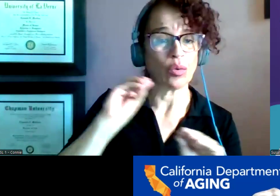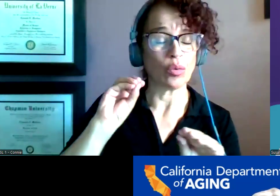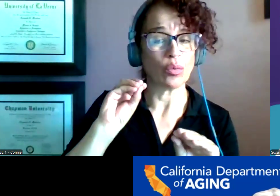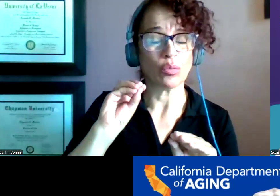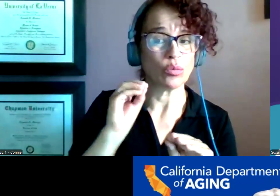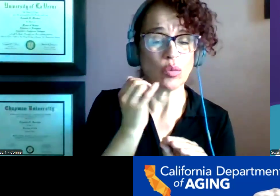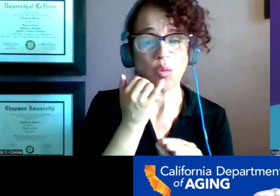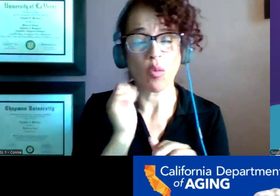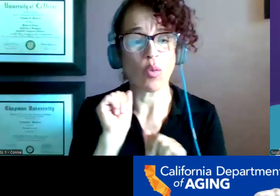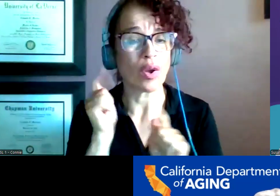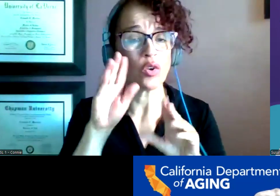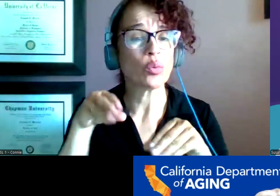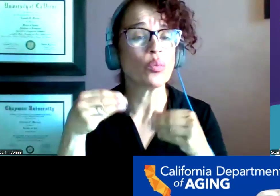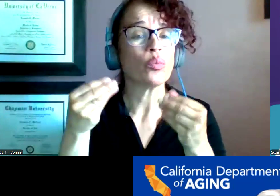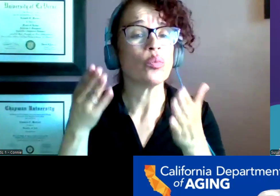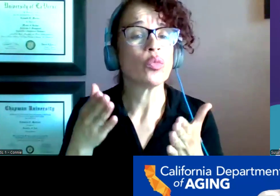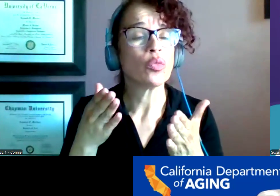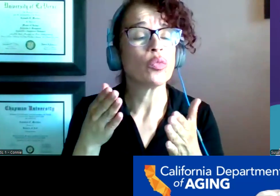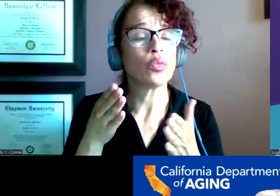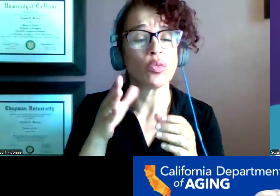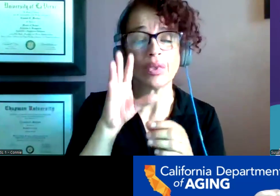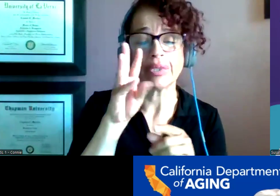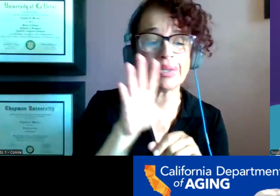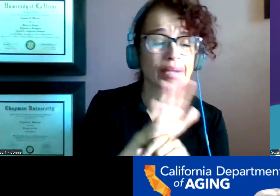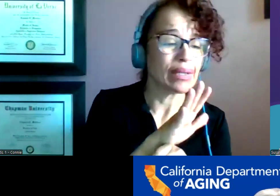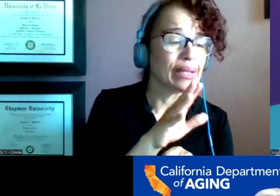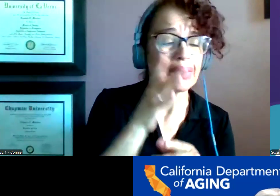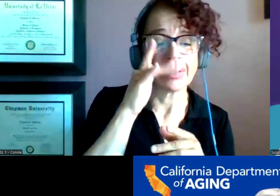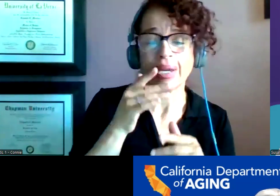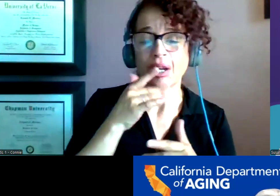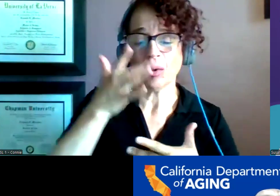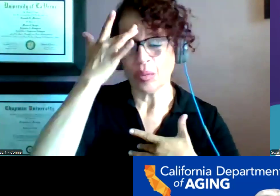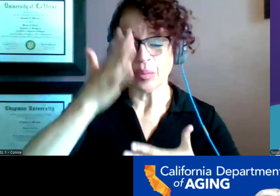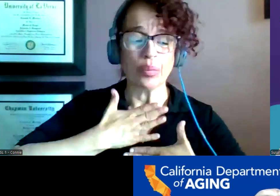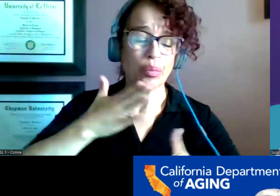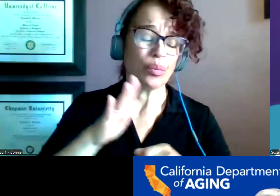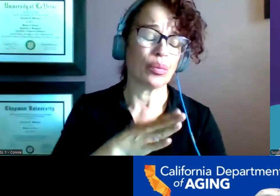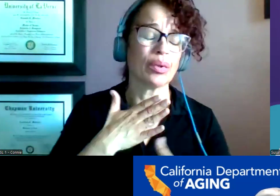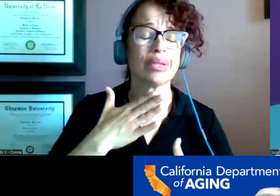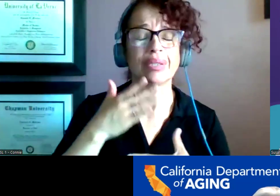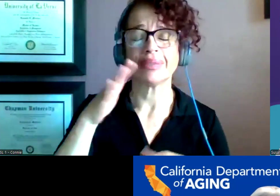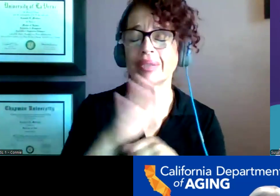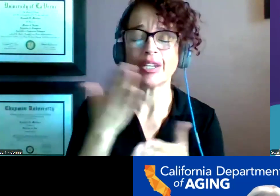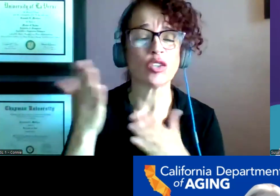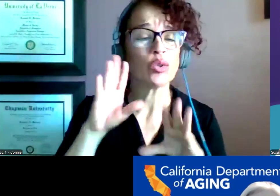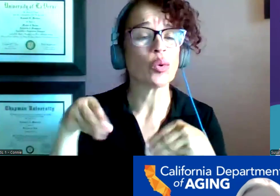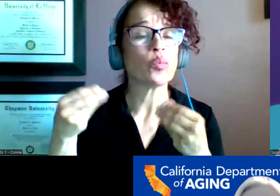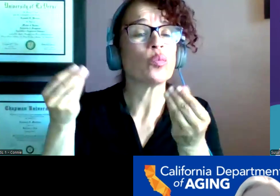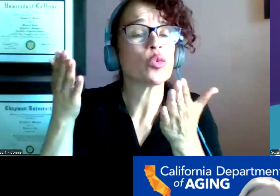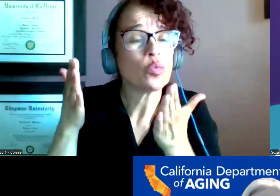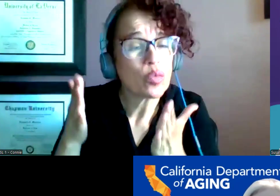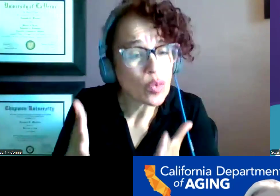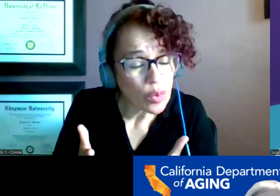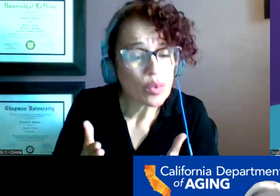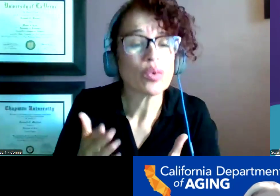door and all providers, there's enough sick people, there's enough asthma, there's enough services and providers that